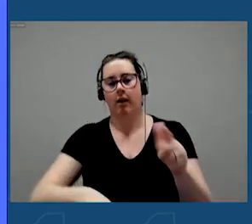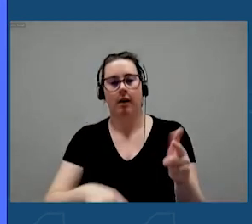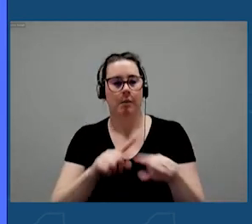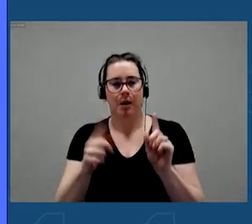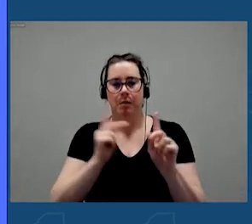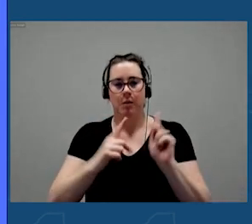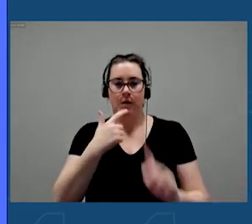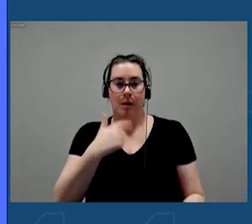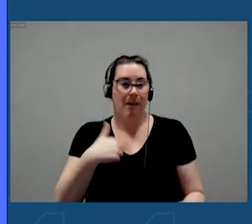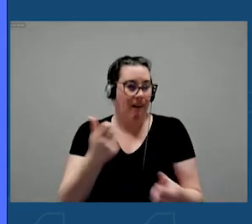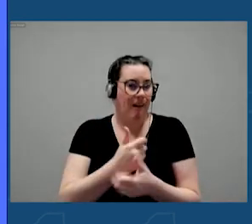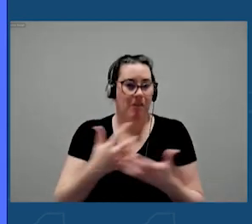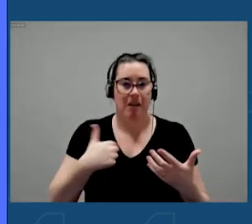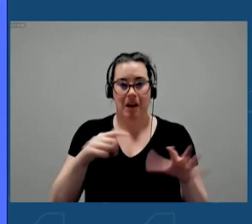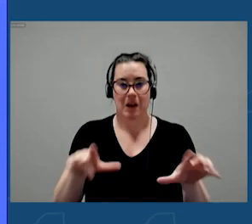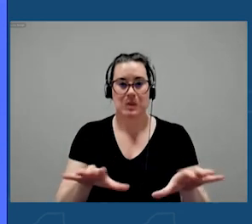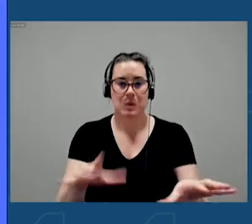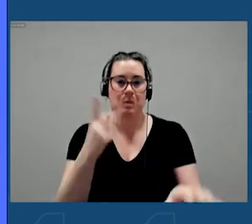to do in my life, so I'm like, okay,